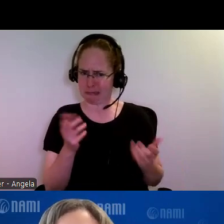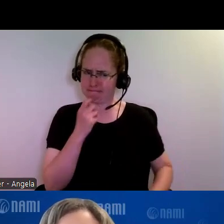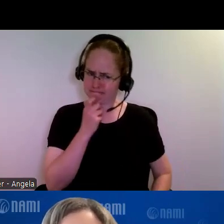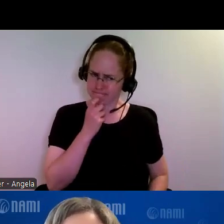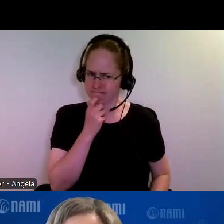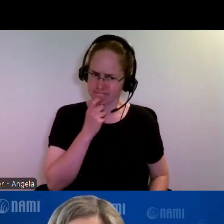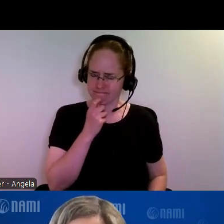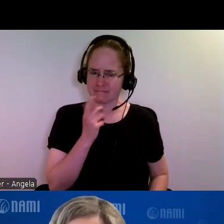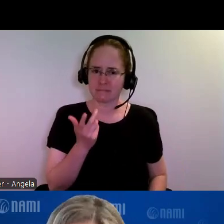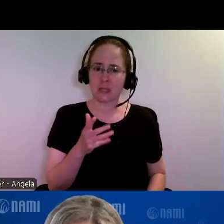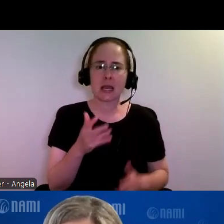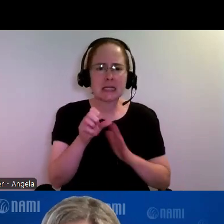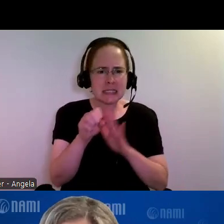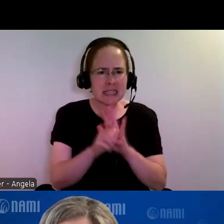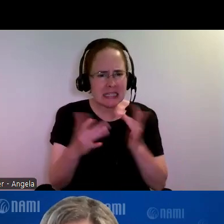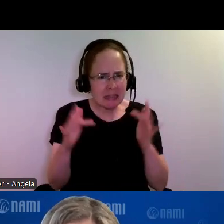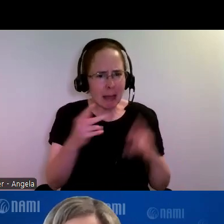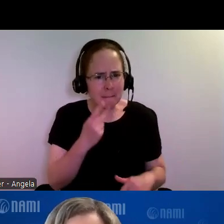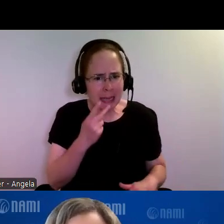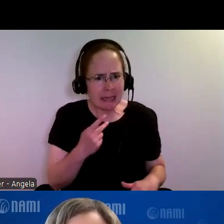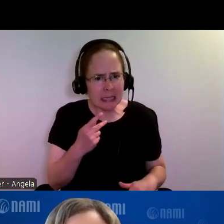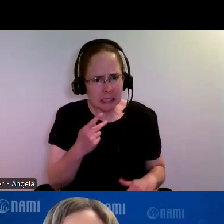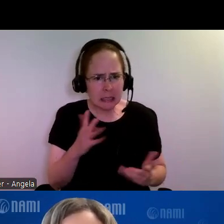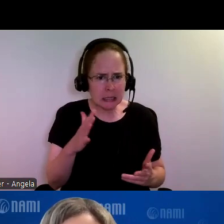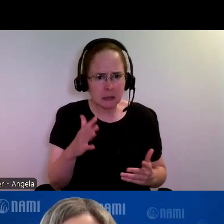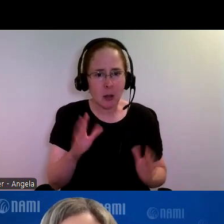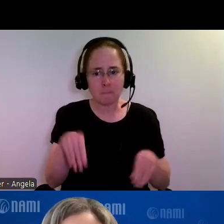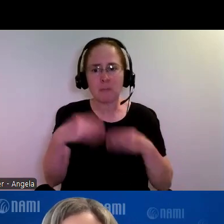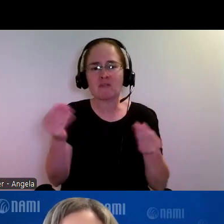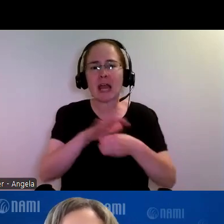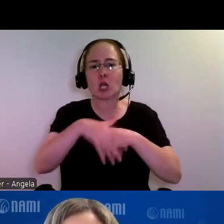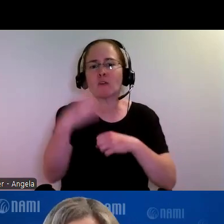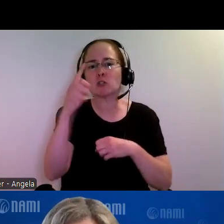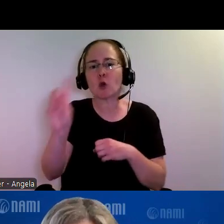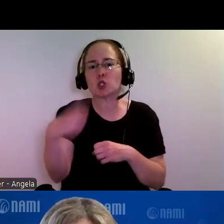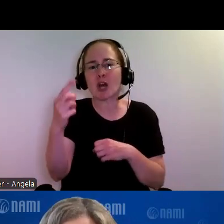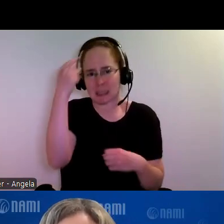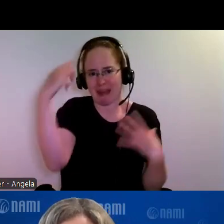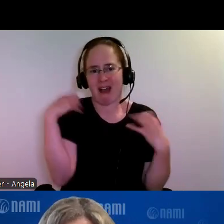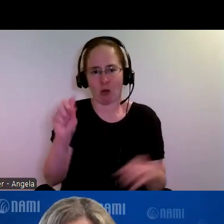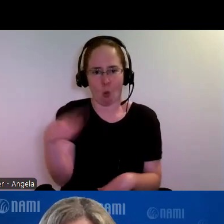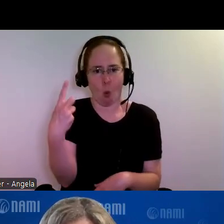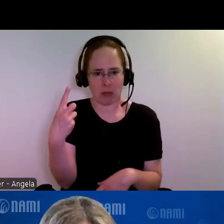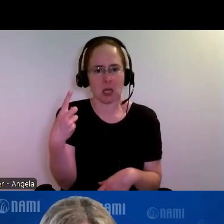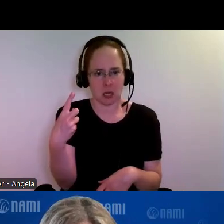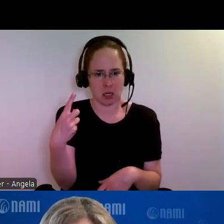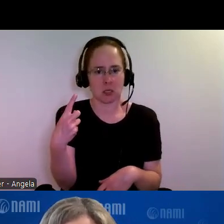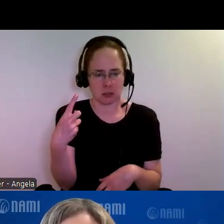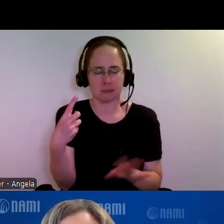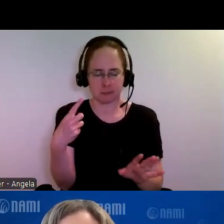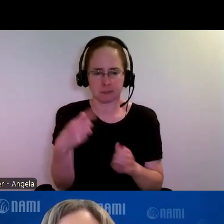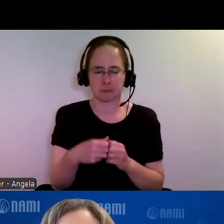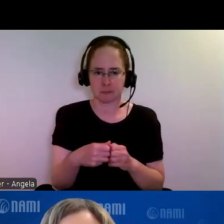Excellence. The states that are kind of a light pink purple, they provide coverage for just mental health peer support